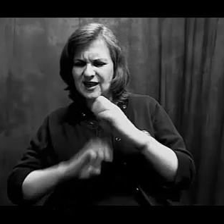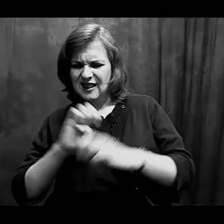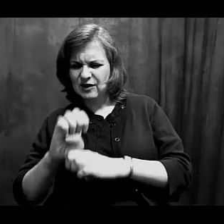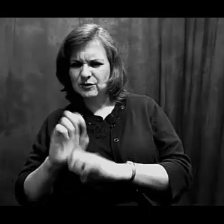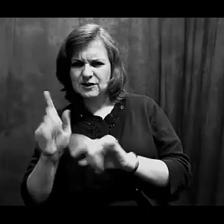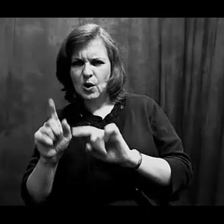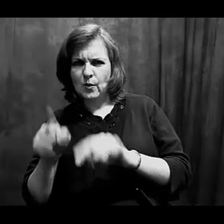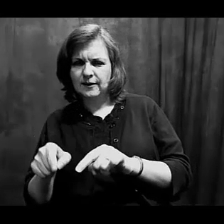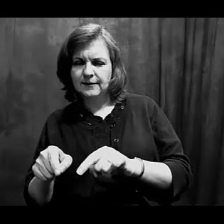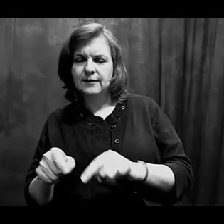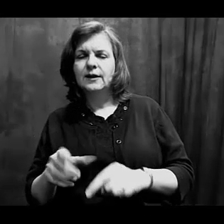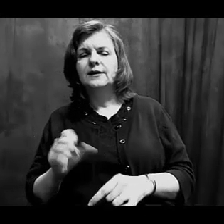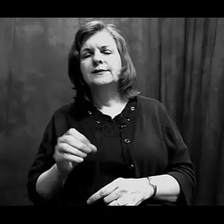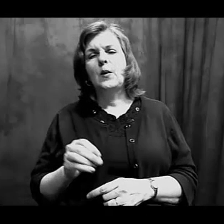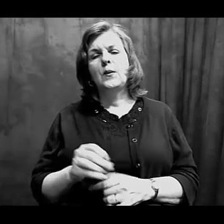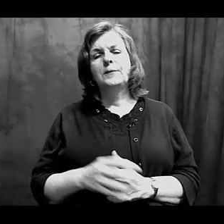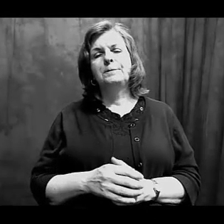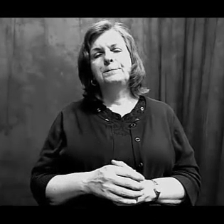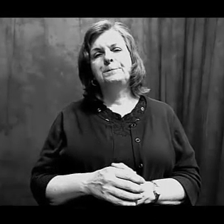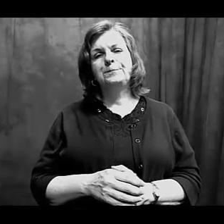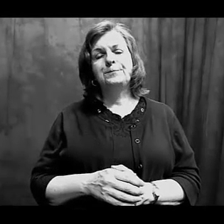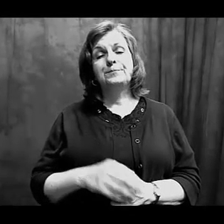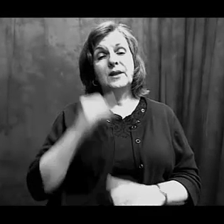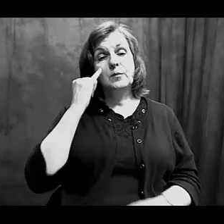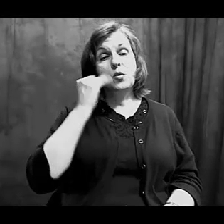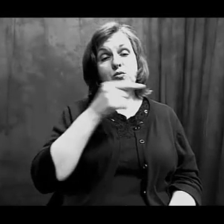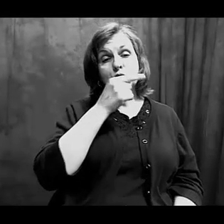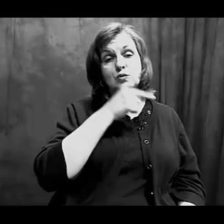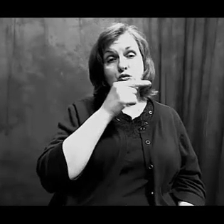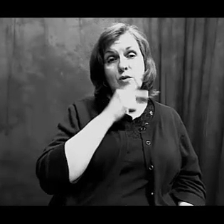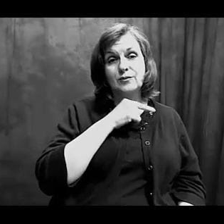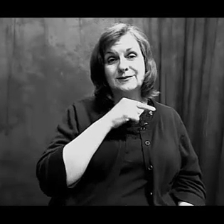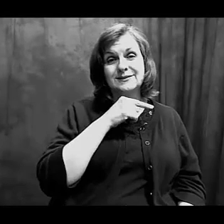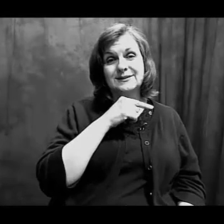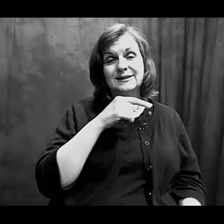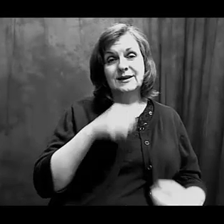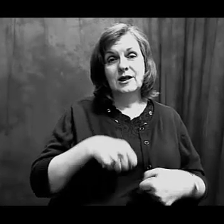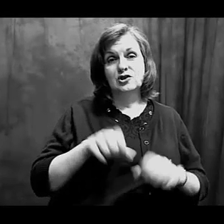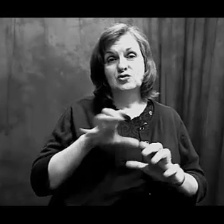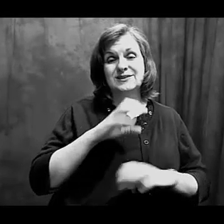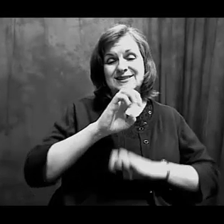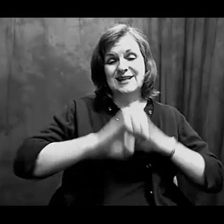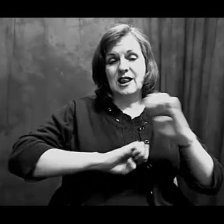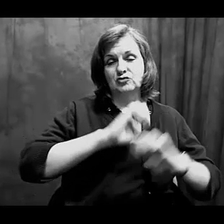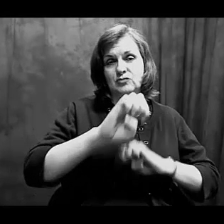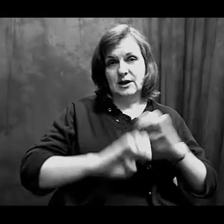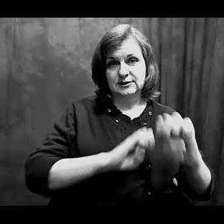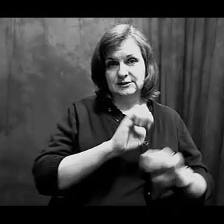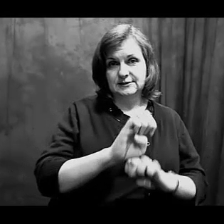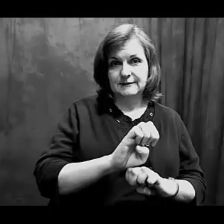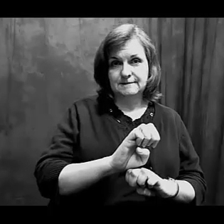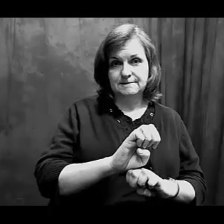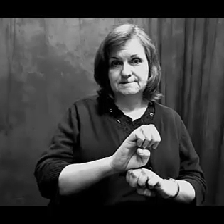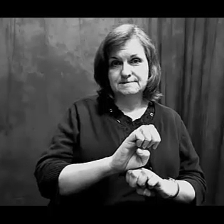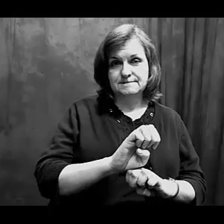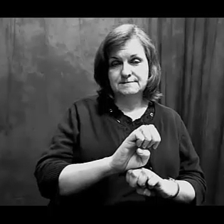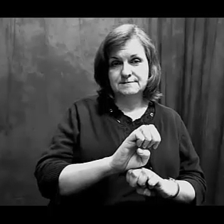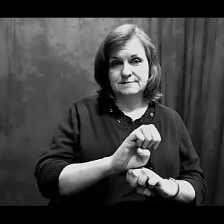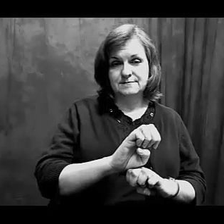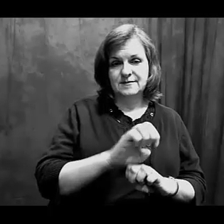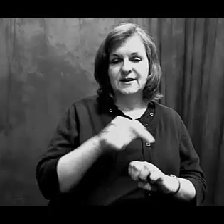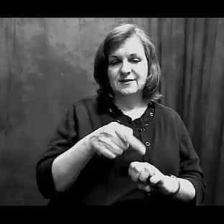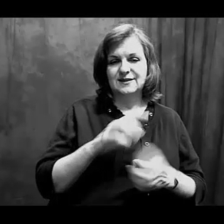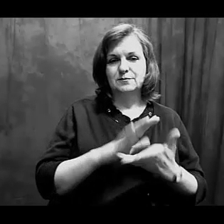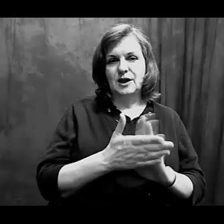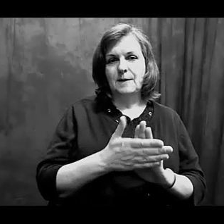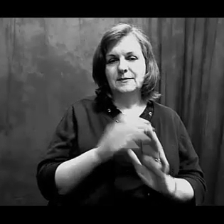look at where electrons have moved to in these kind of reactions. So if glucose is losing